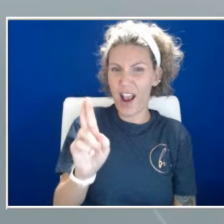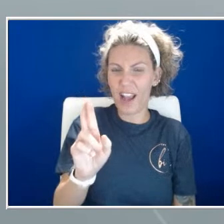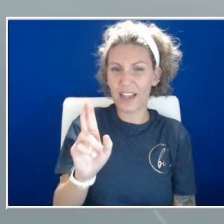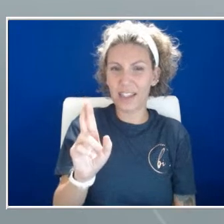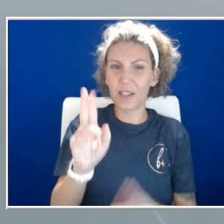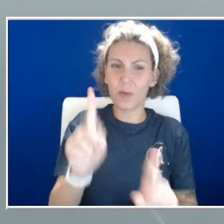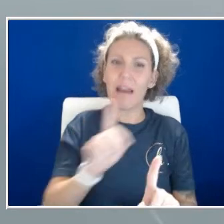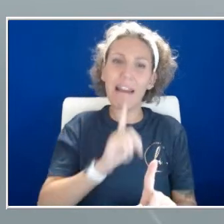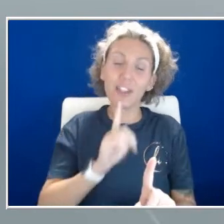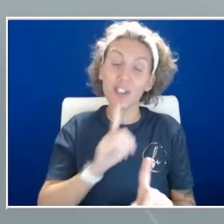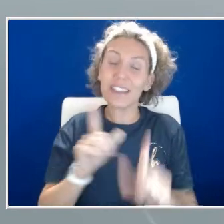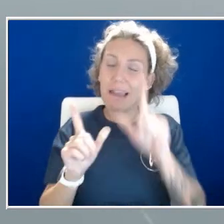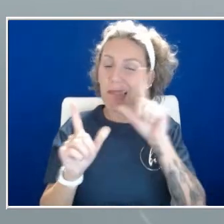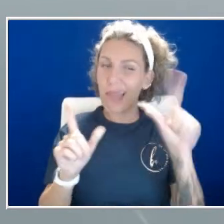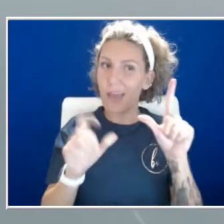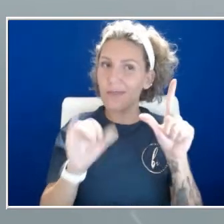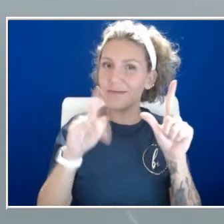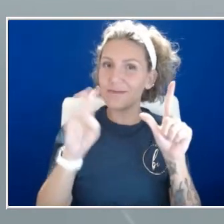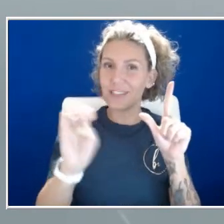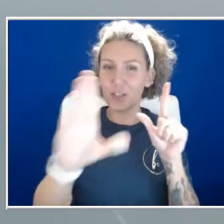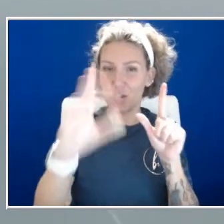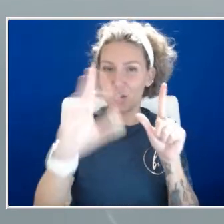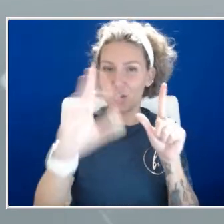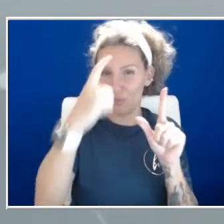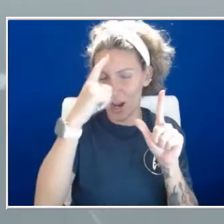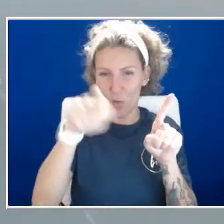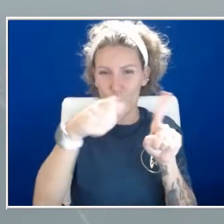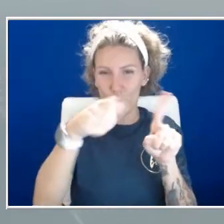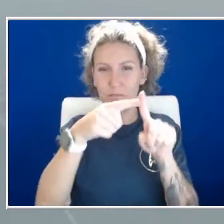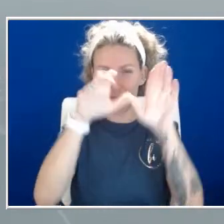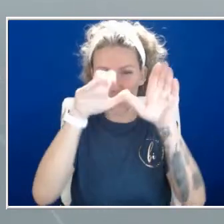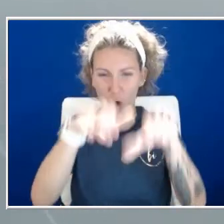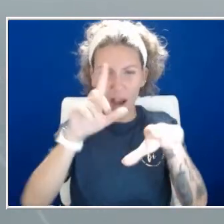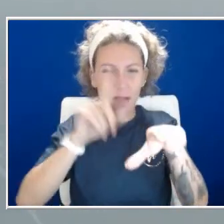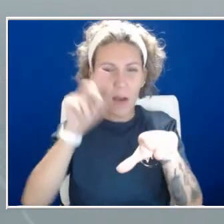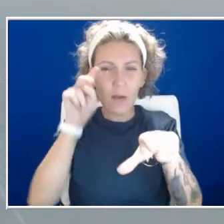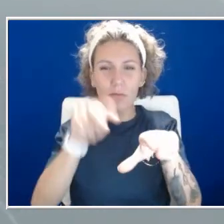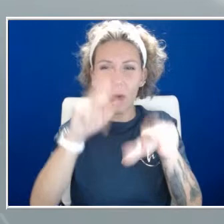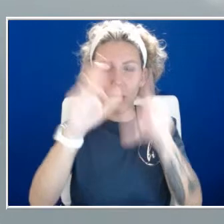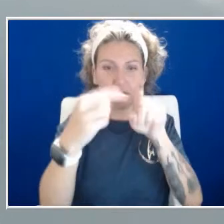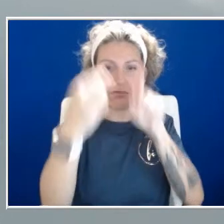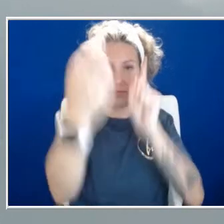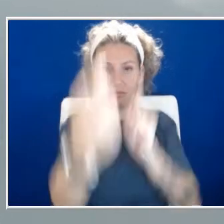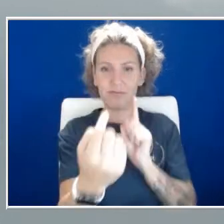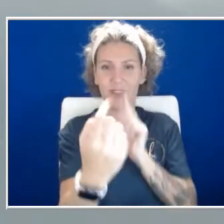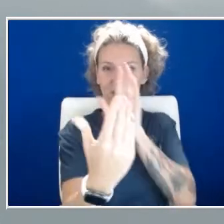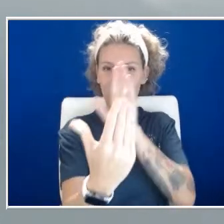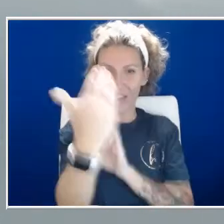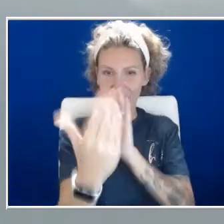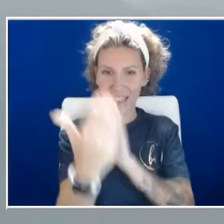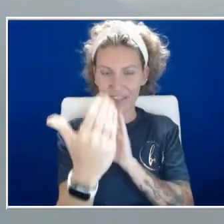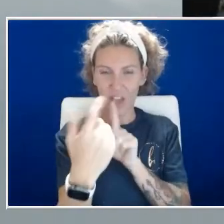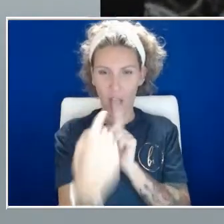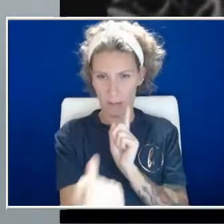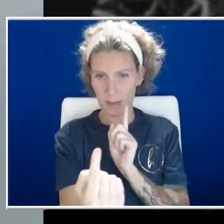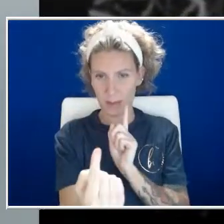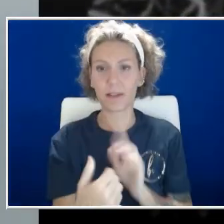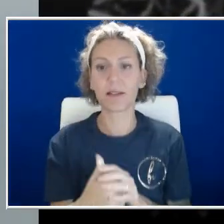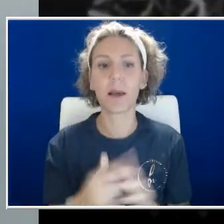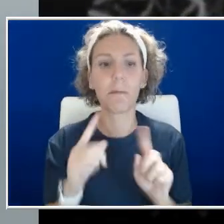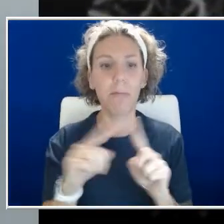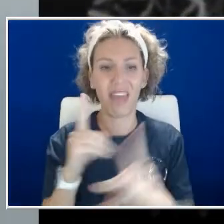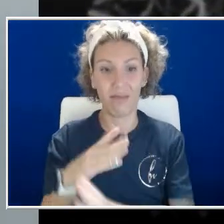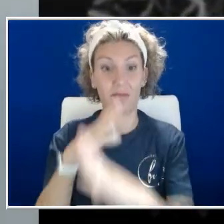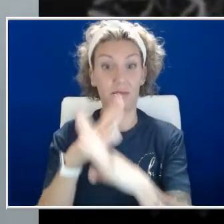Whenever we're looking at images, it's though the doctor is looking at the patient face to face, so the images are opposite. But there's an obstruction there that